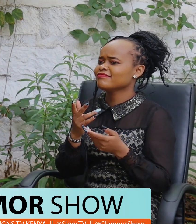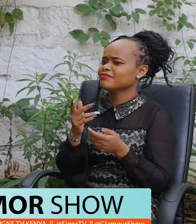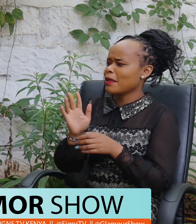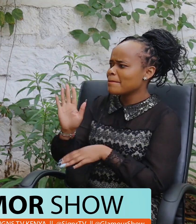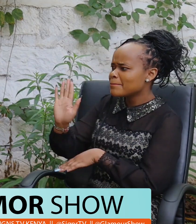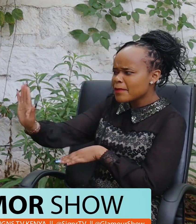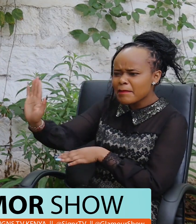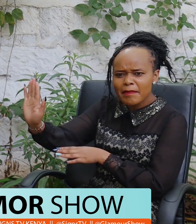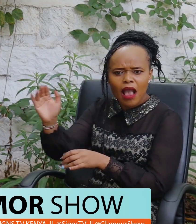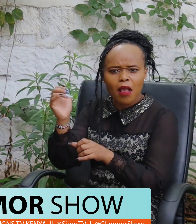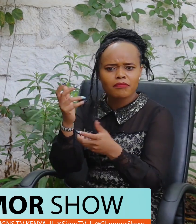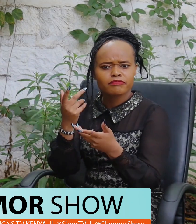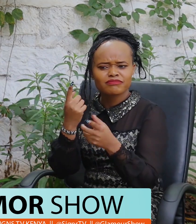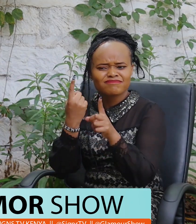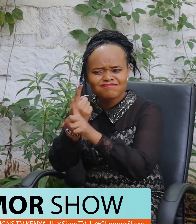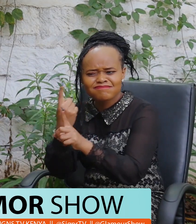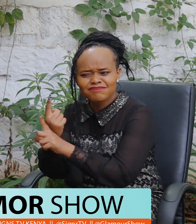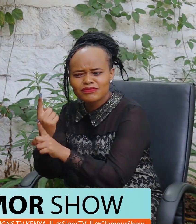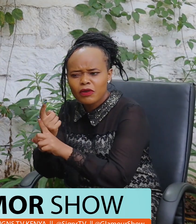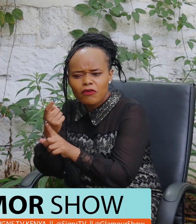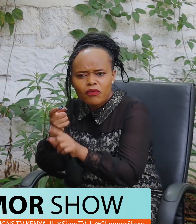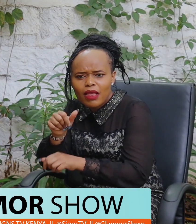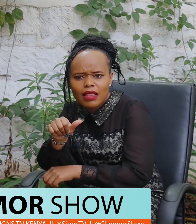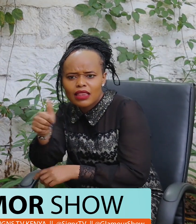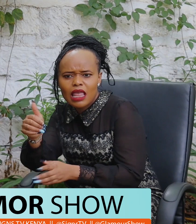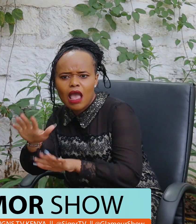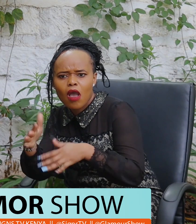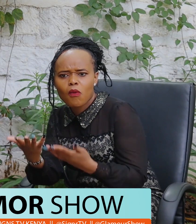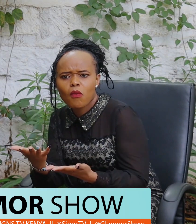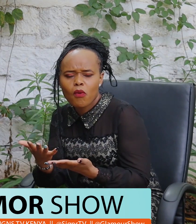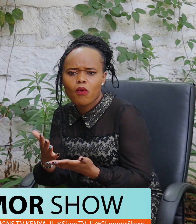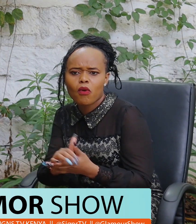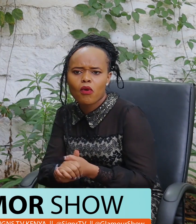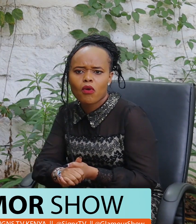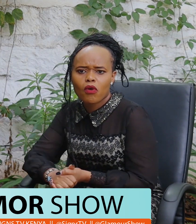of ours. So tell us how